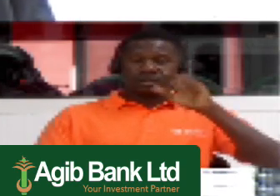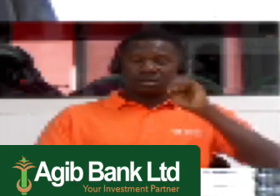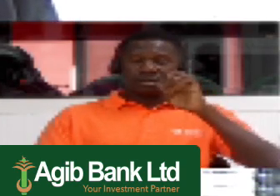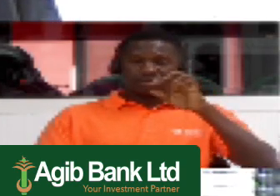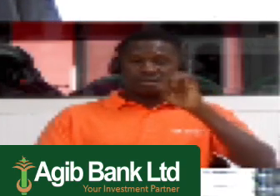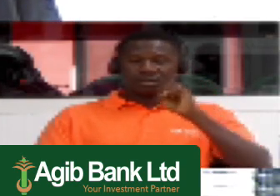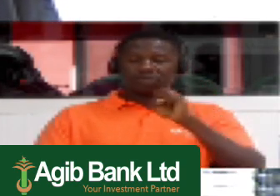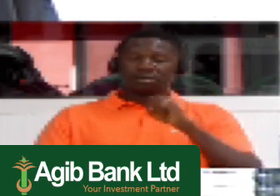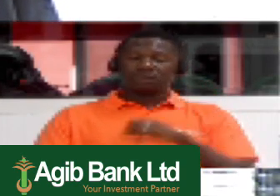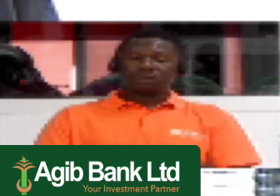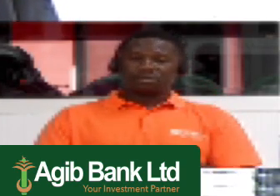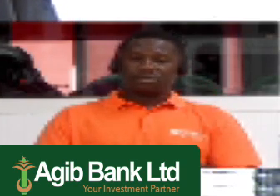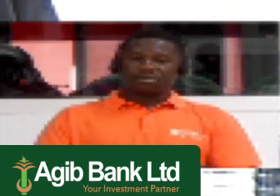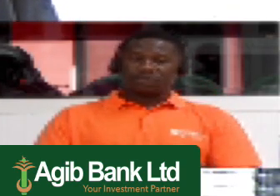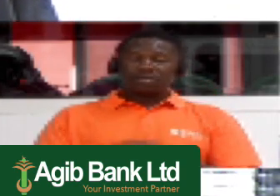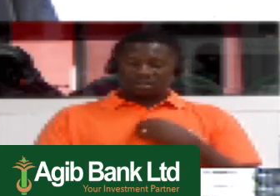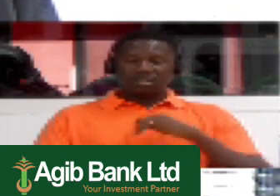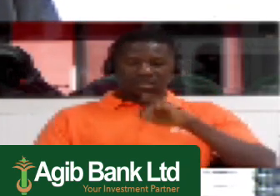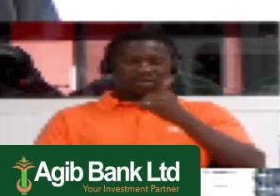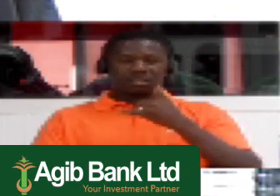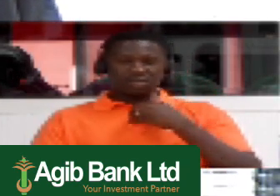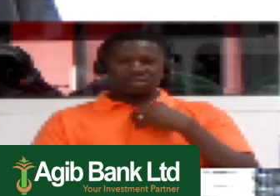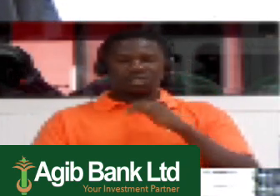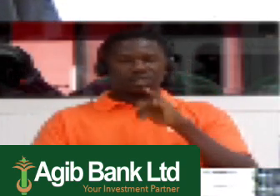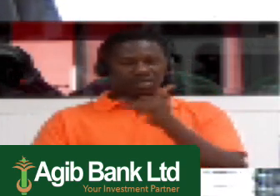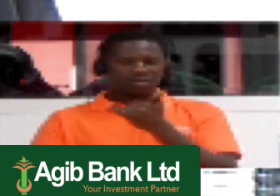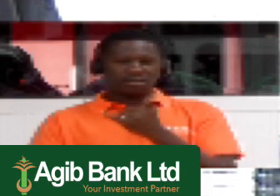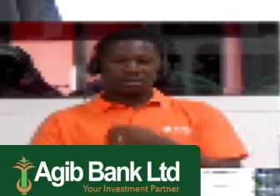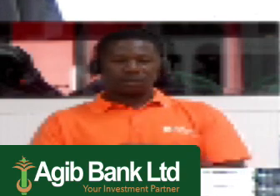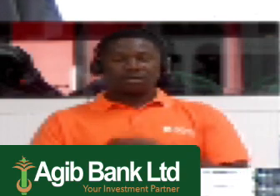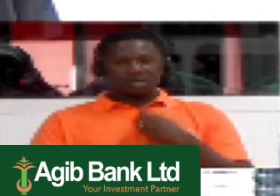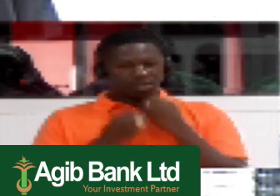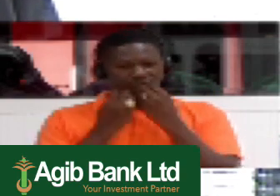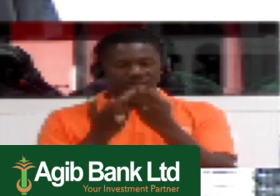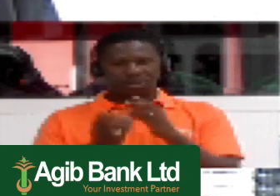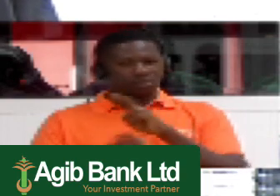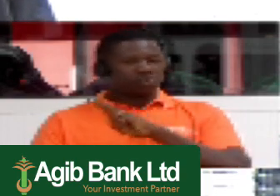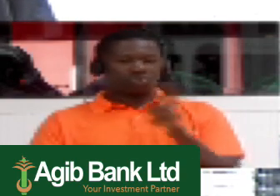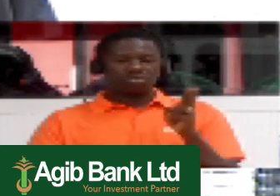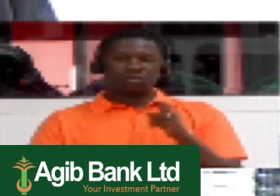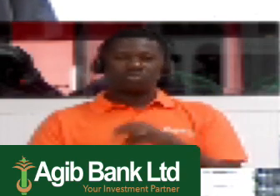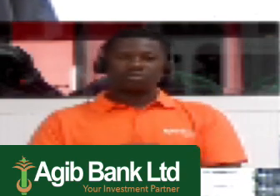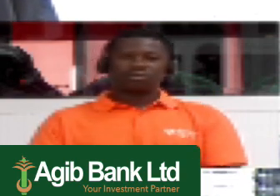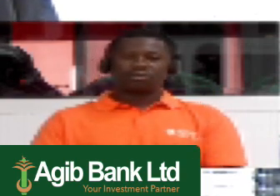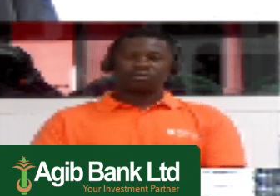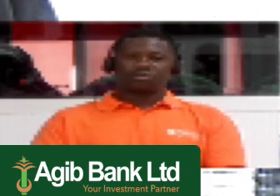Nsafo no ha. Yes, I can say yes. Nsafo no hani. I can also say no.